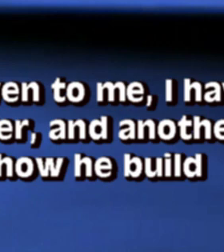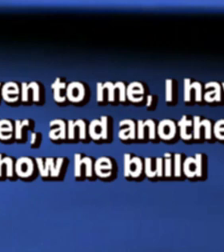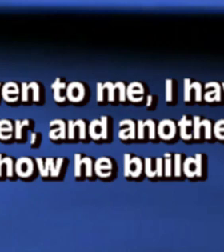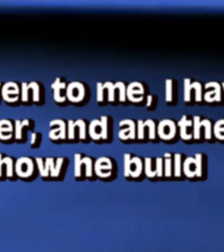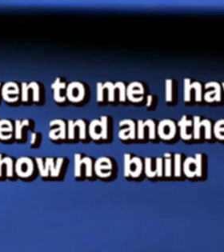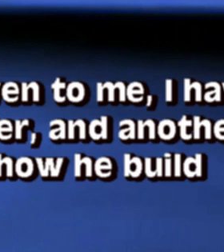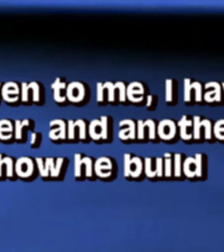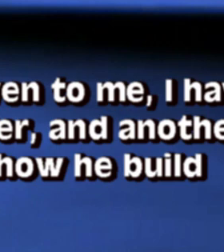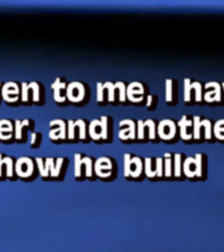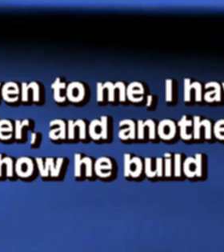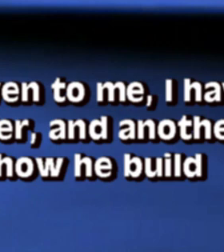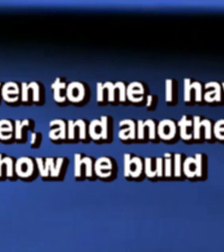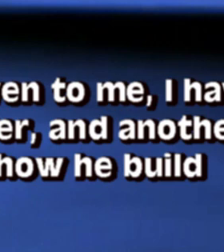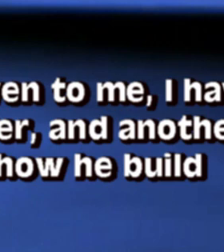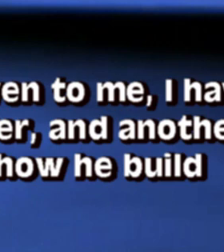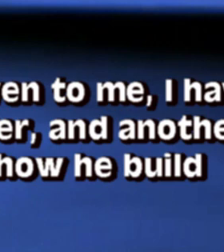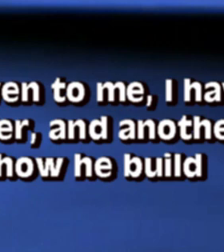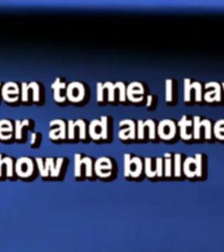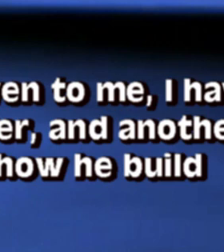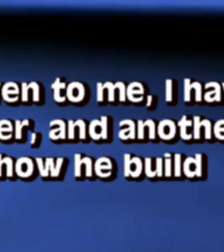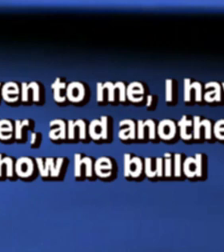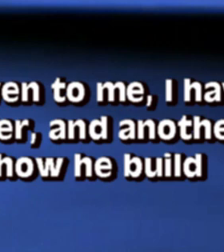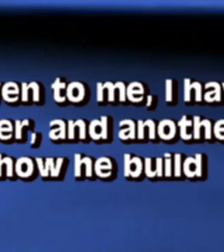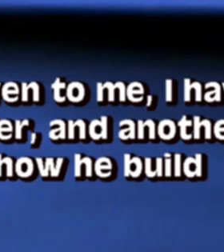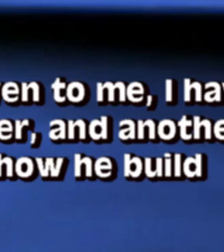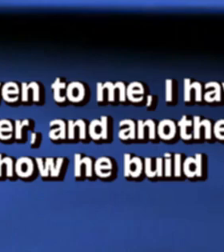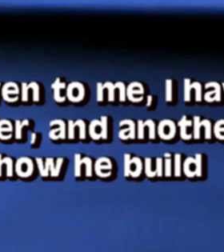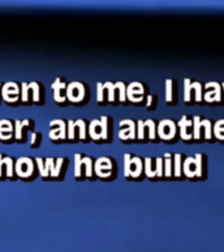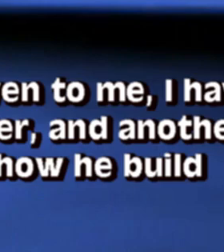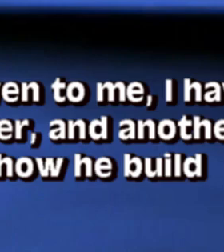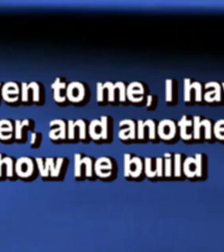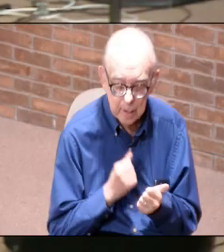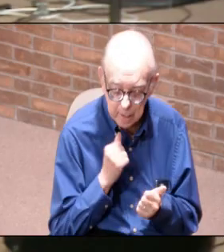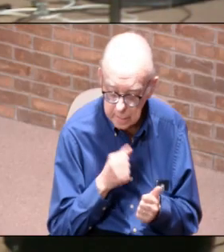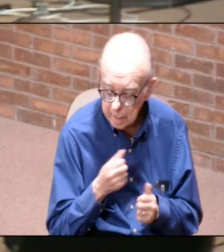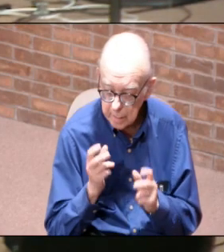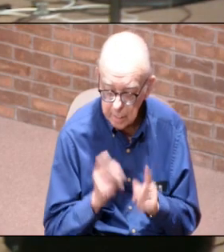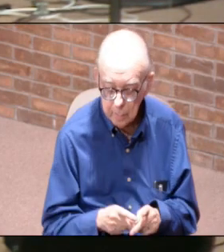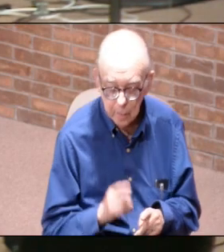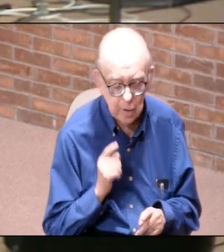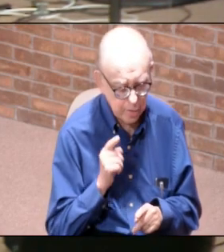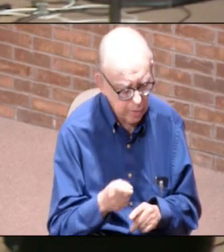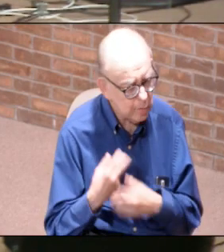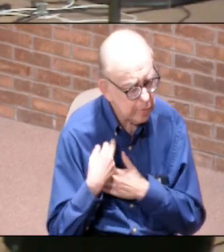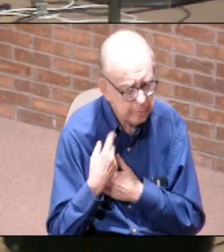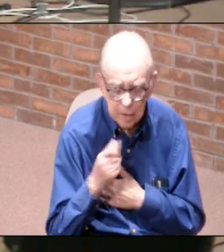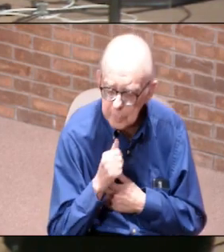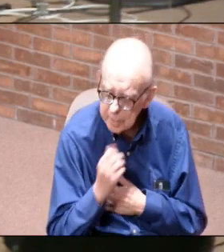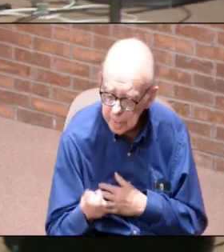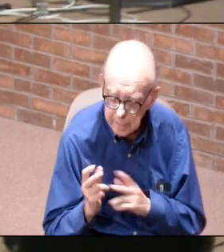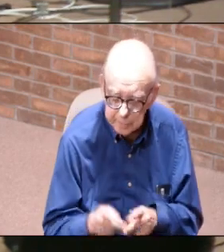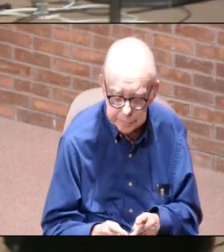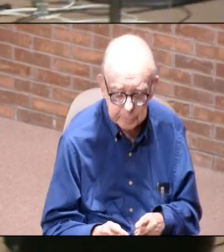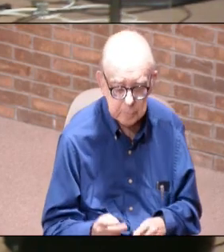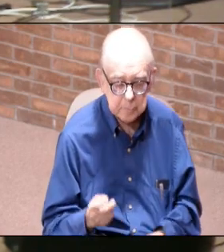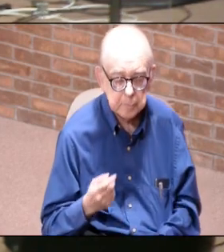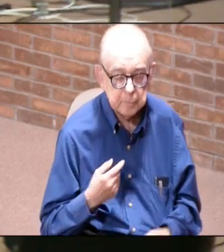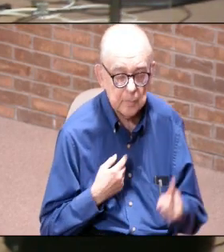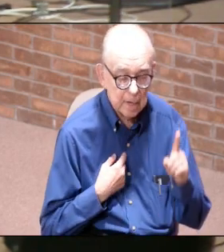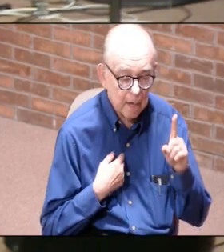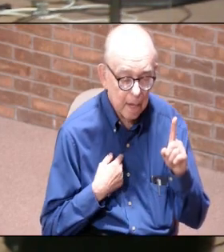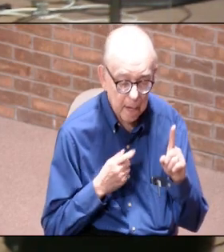and you are responsible for that foundation, not someone else. You are, and I